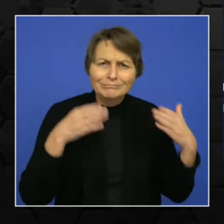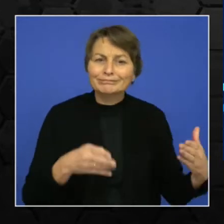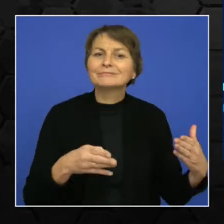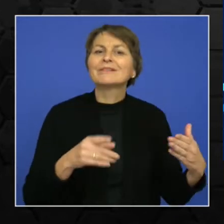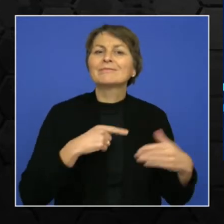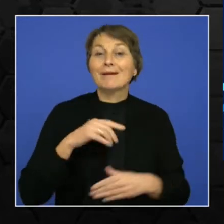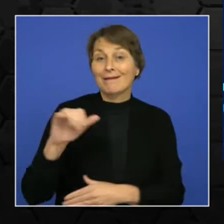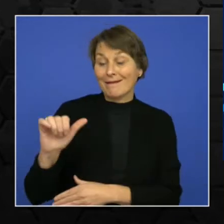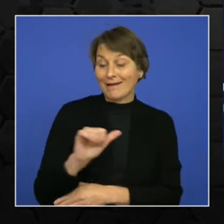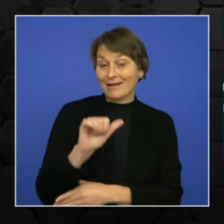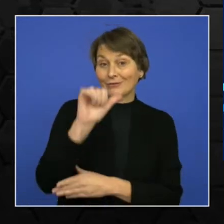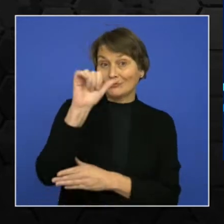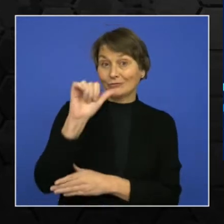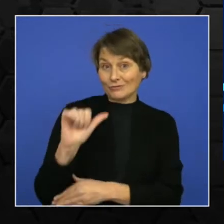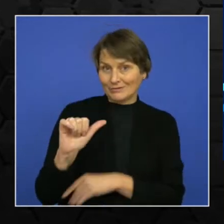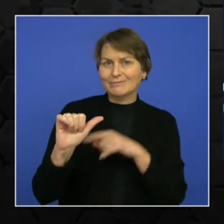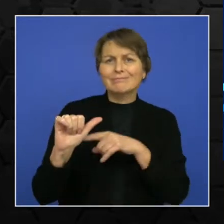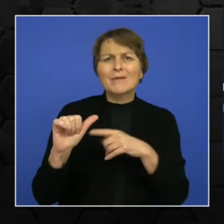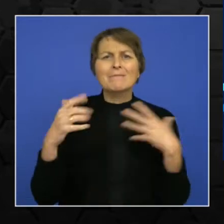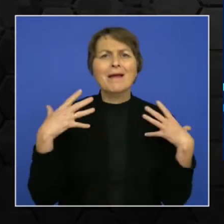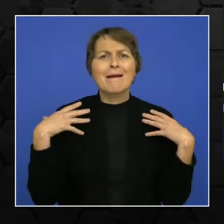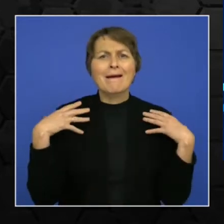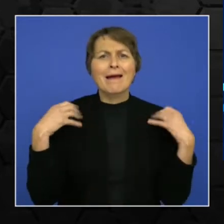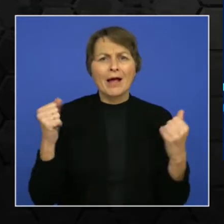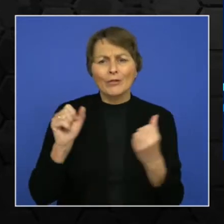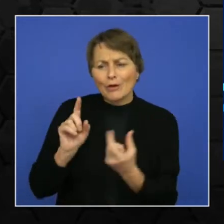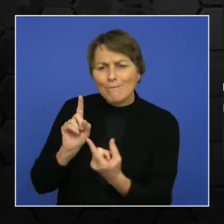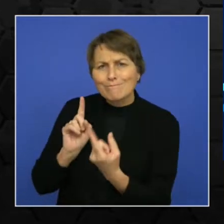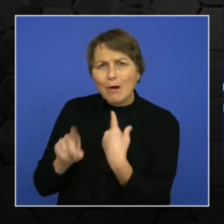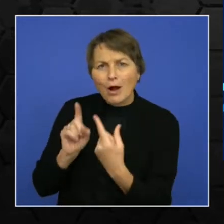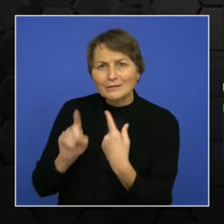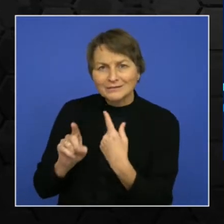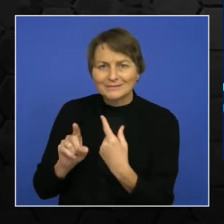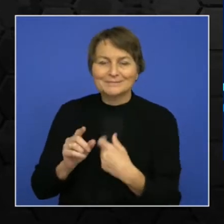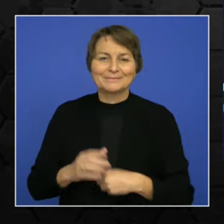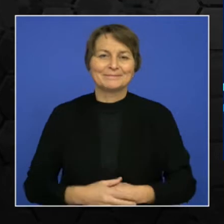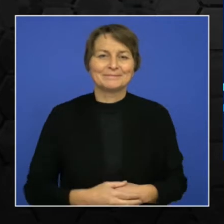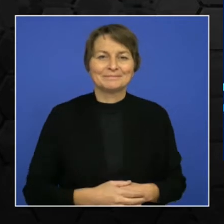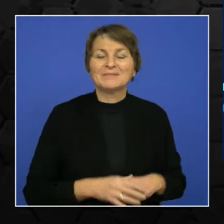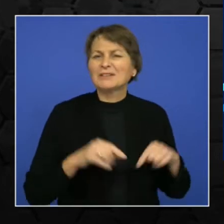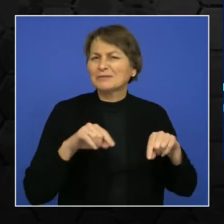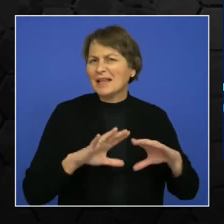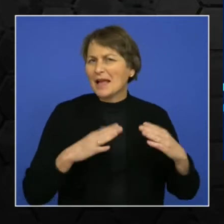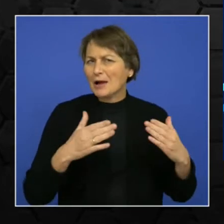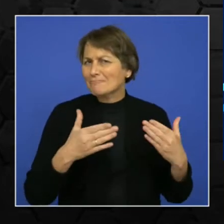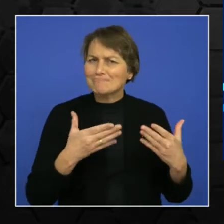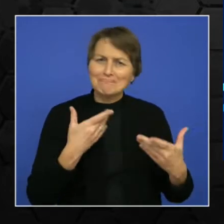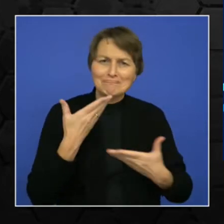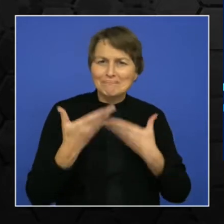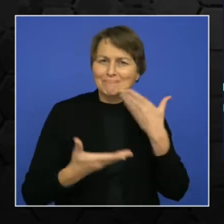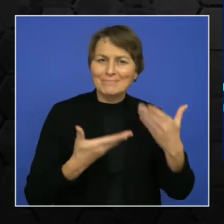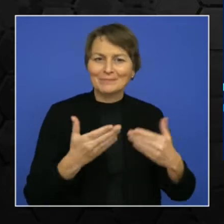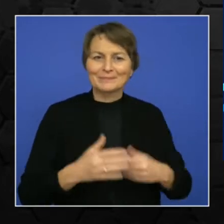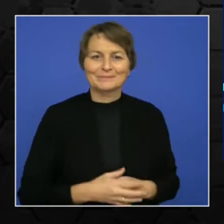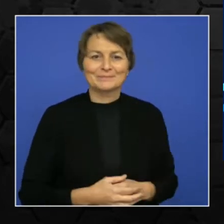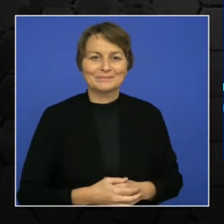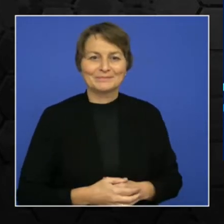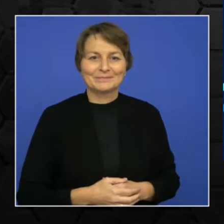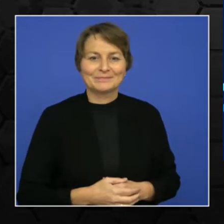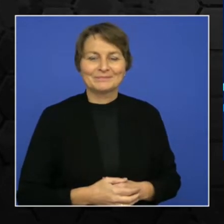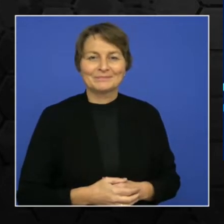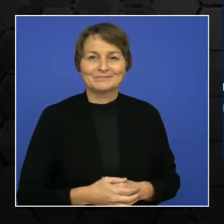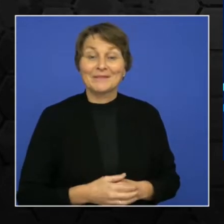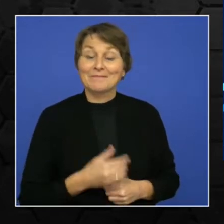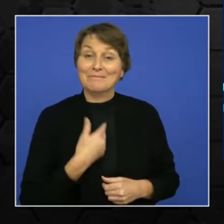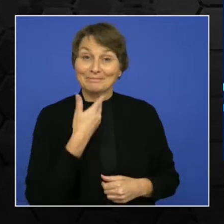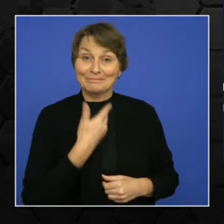some. There'll be some hands-on exercises right during this whole session. Without missing much time, let me introduce myself.